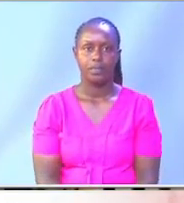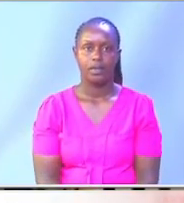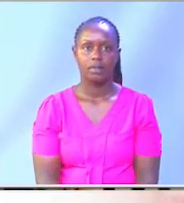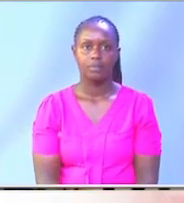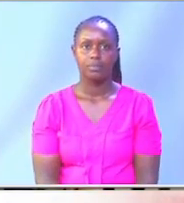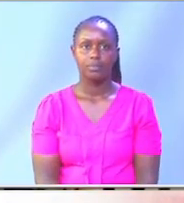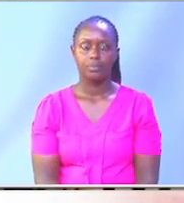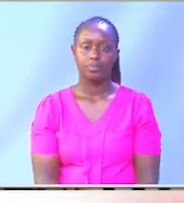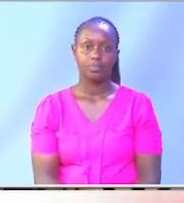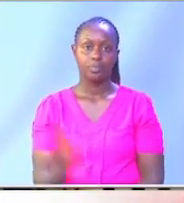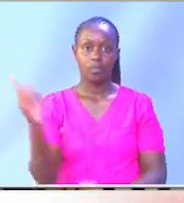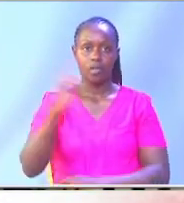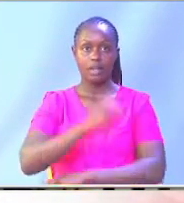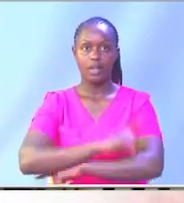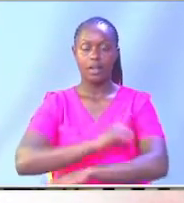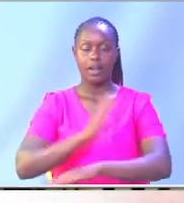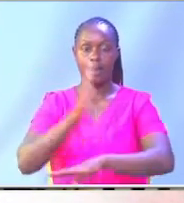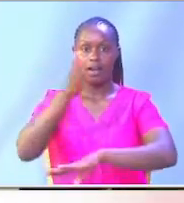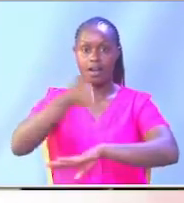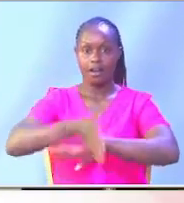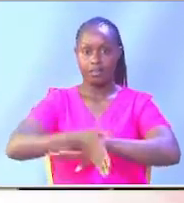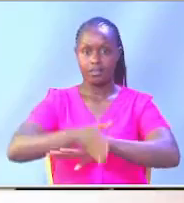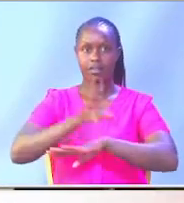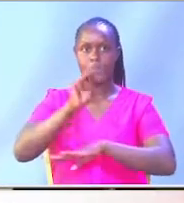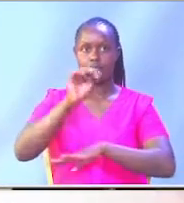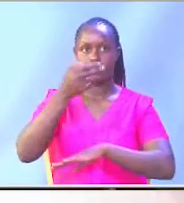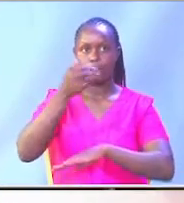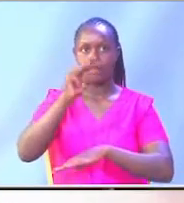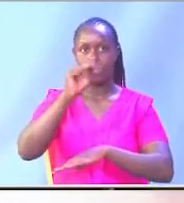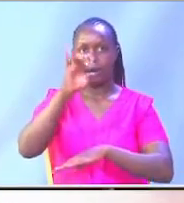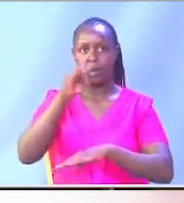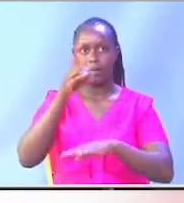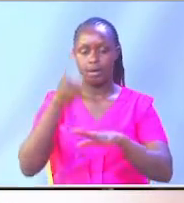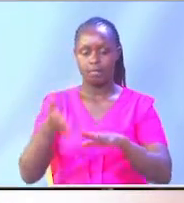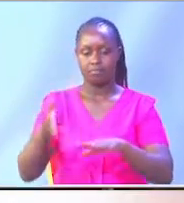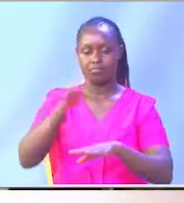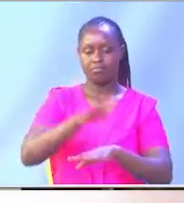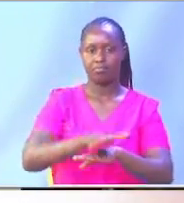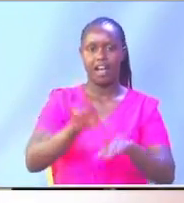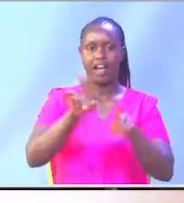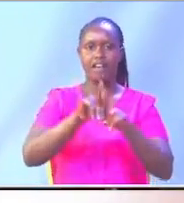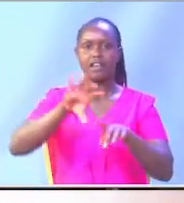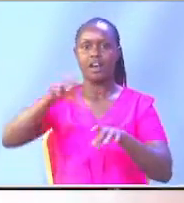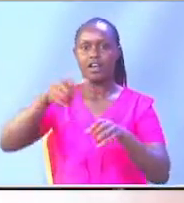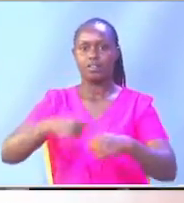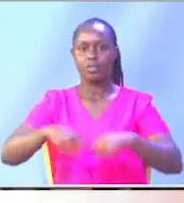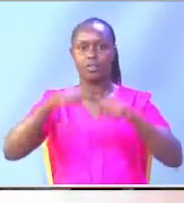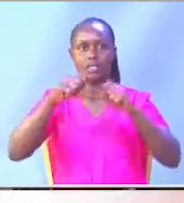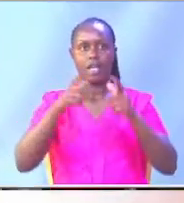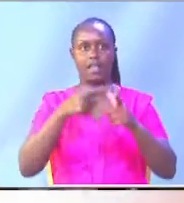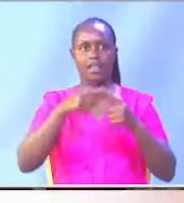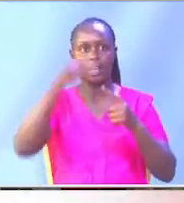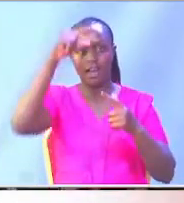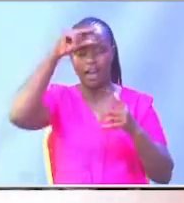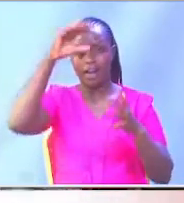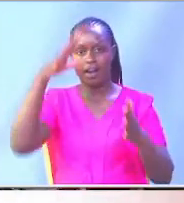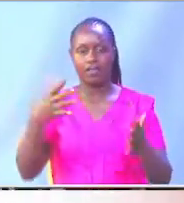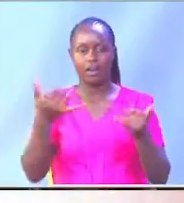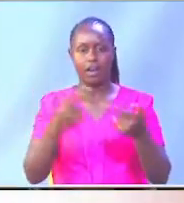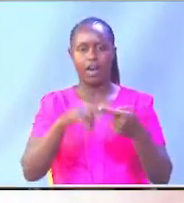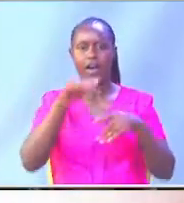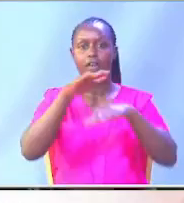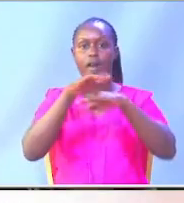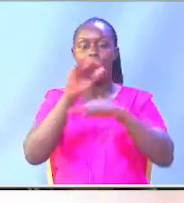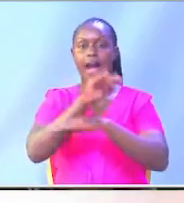A day after Wajir Governor Mohammud Abdi was reinstated as the county boss, the governor has called on the National